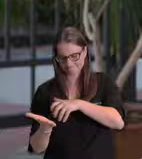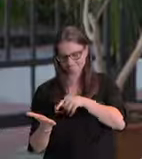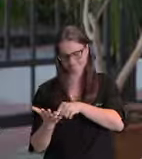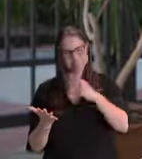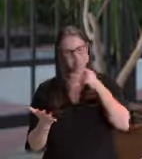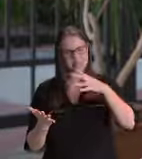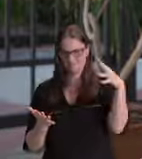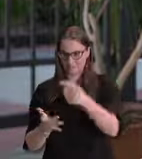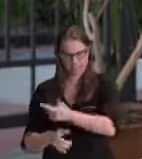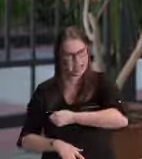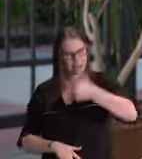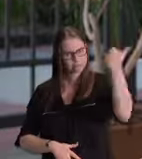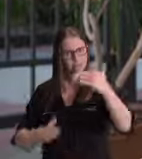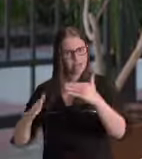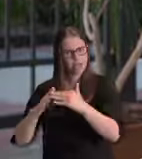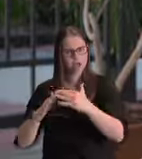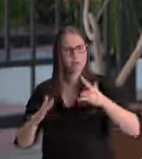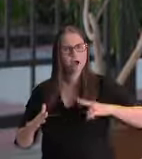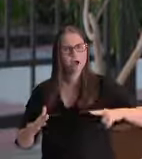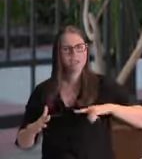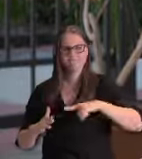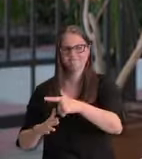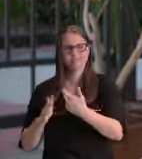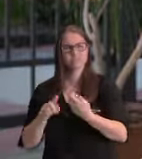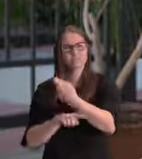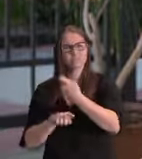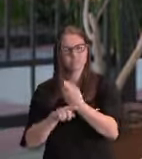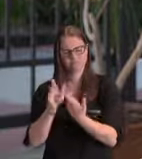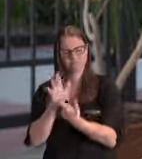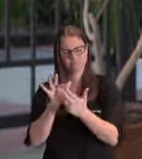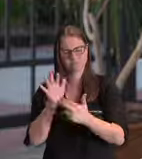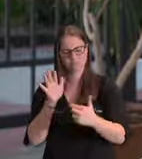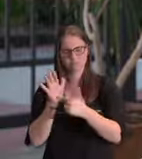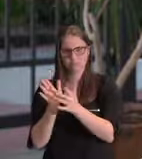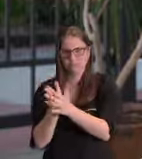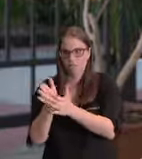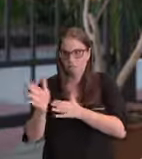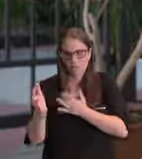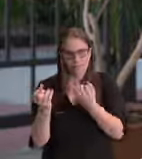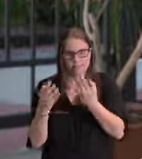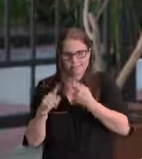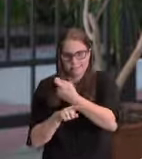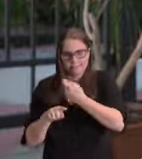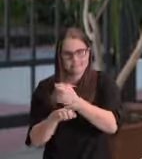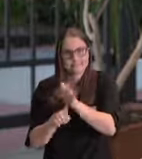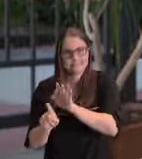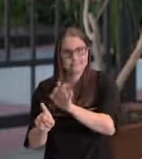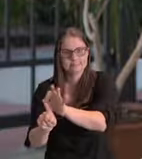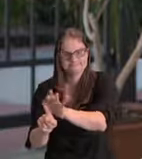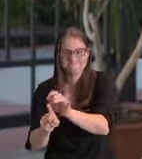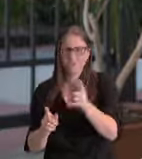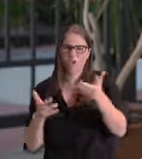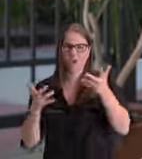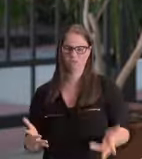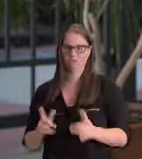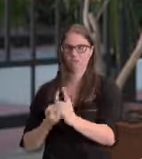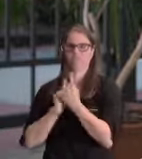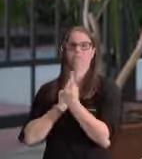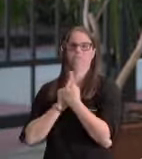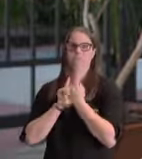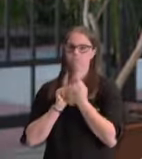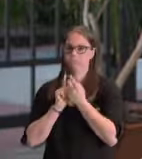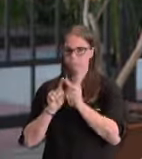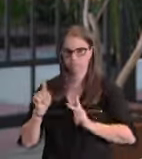leave because their rent was behind. That was probably the most common thing we got. And we'd sit